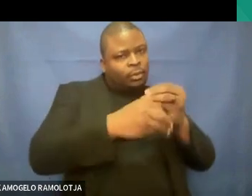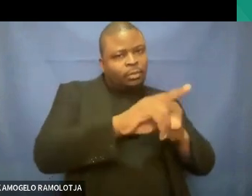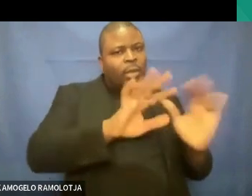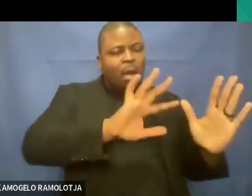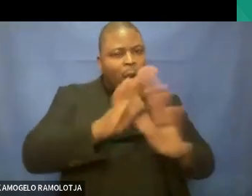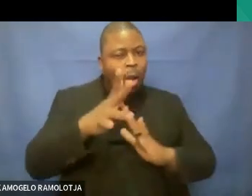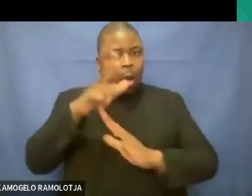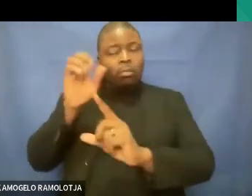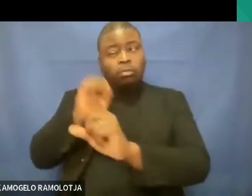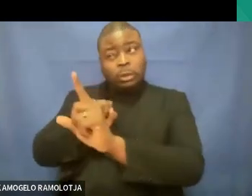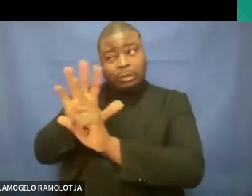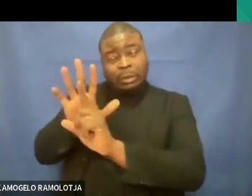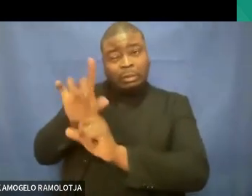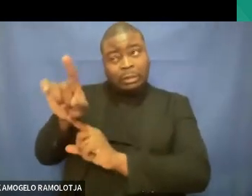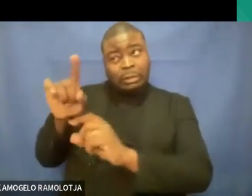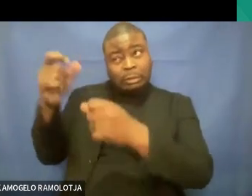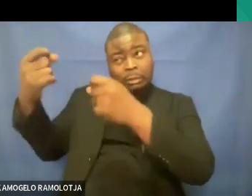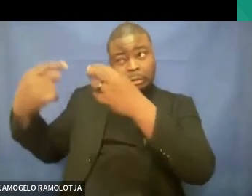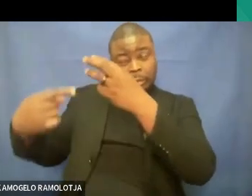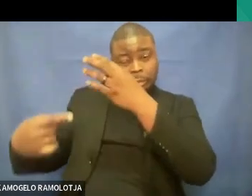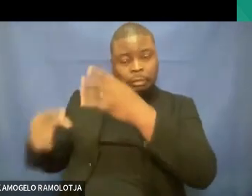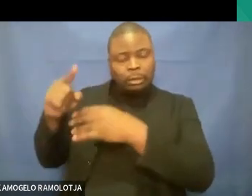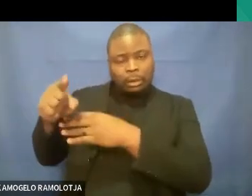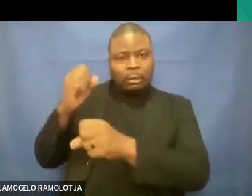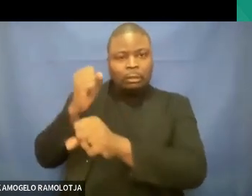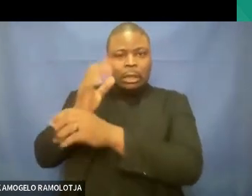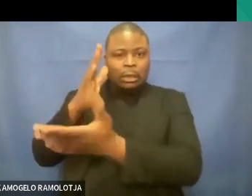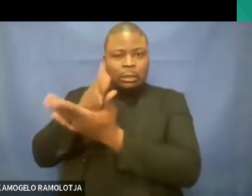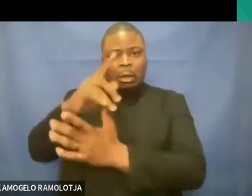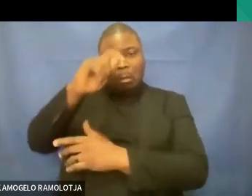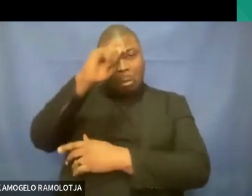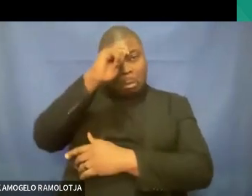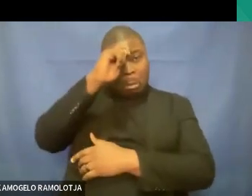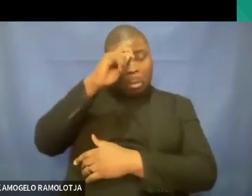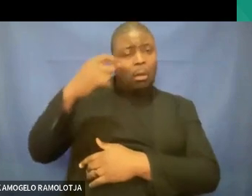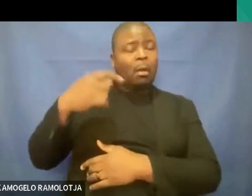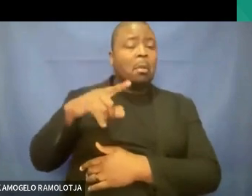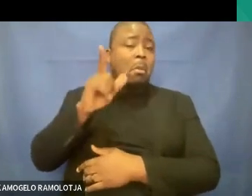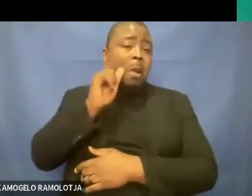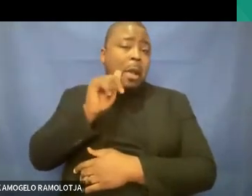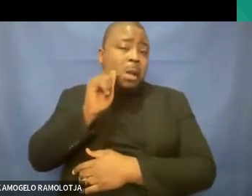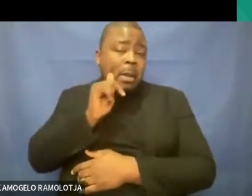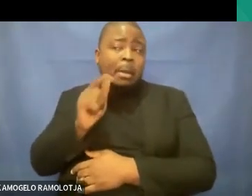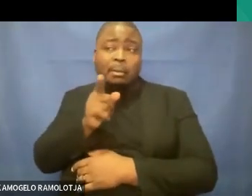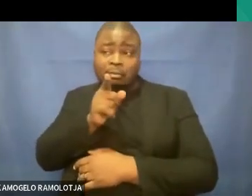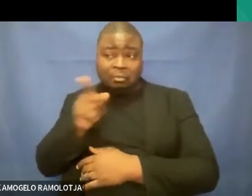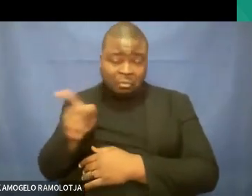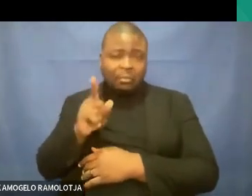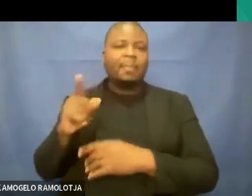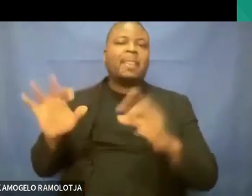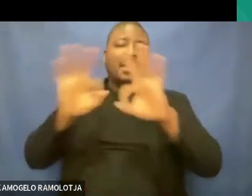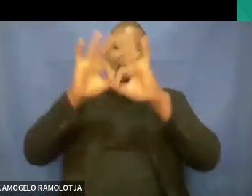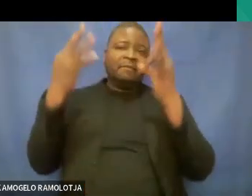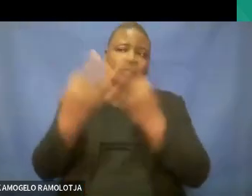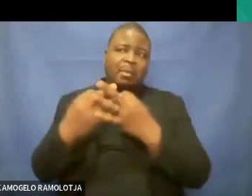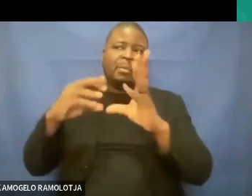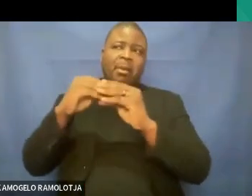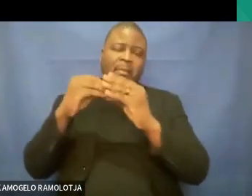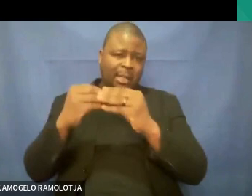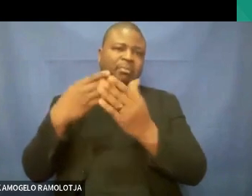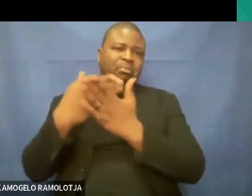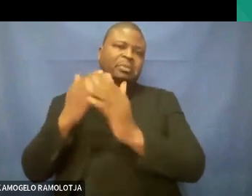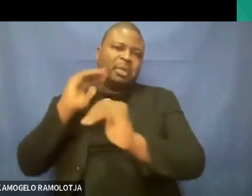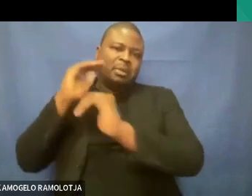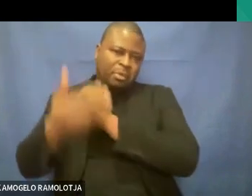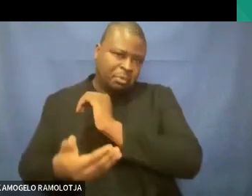the factors that put boys and men and their partners, their family members at risk. Next